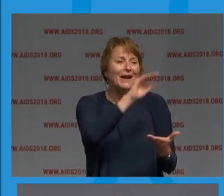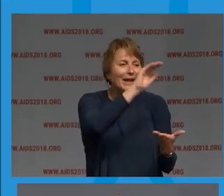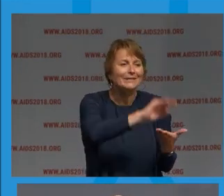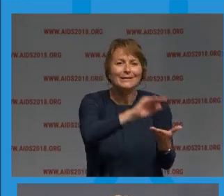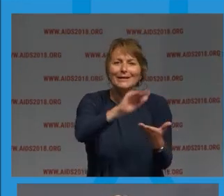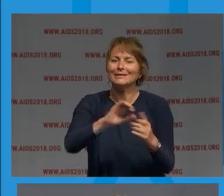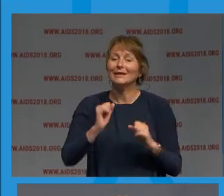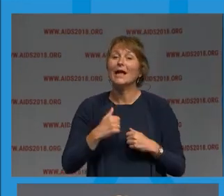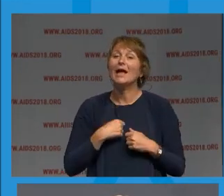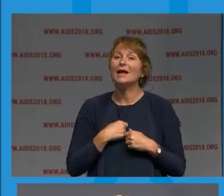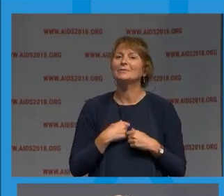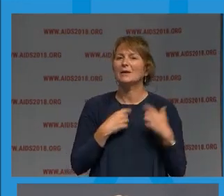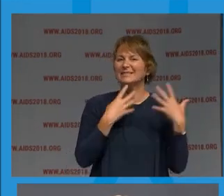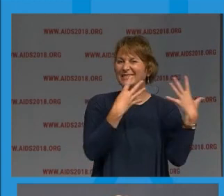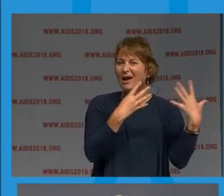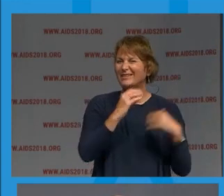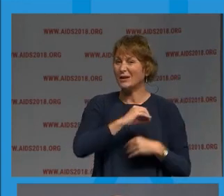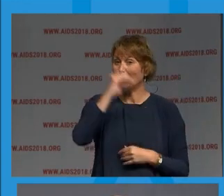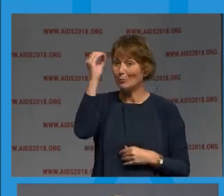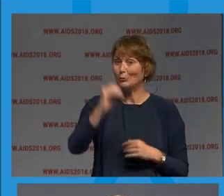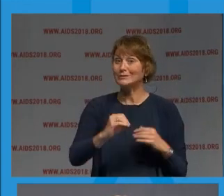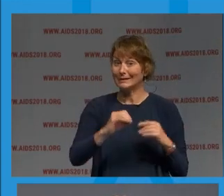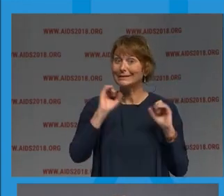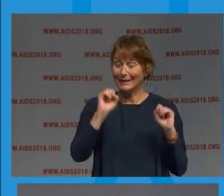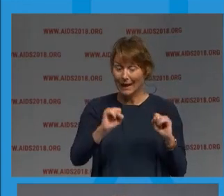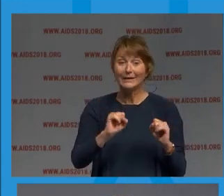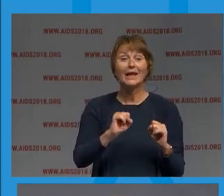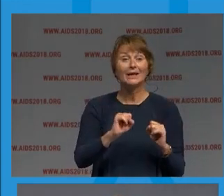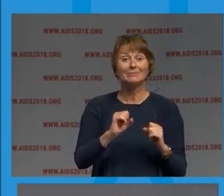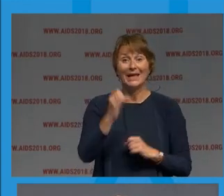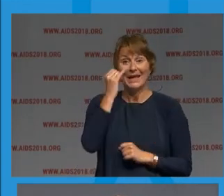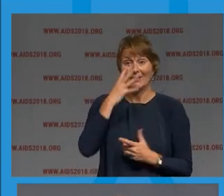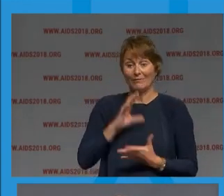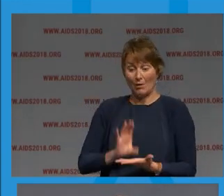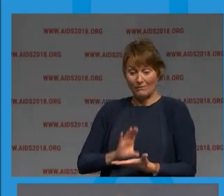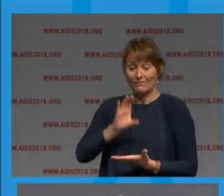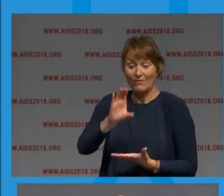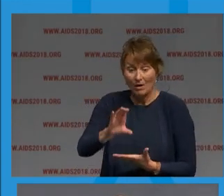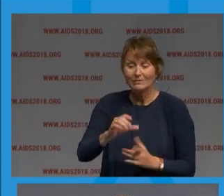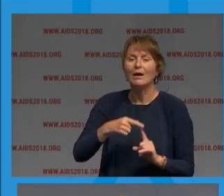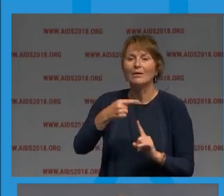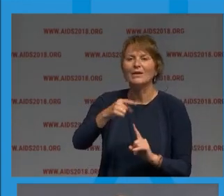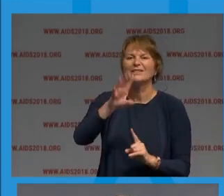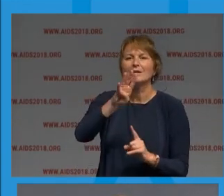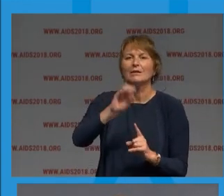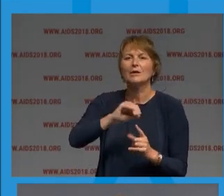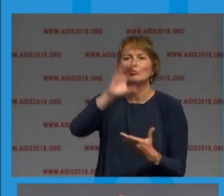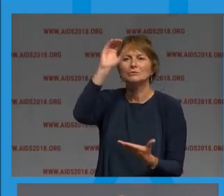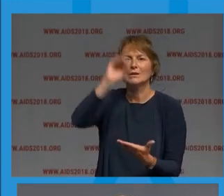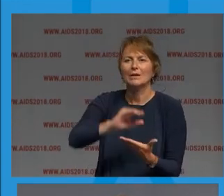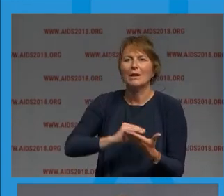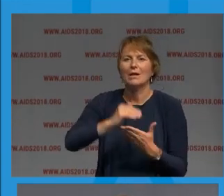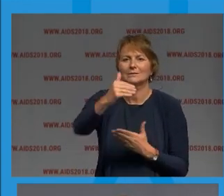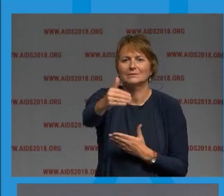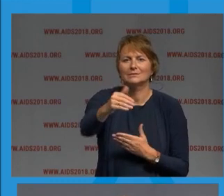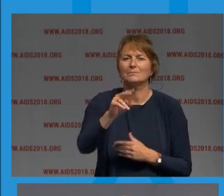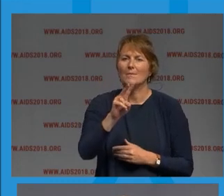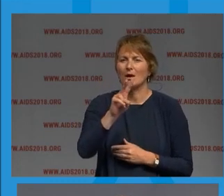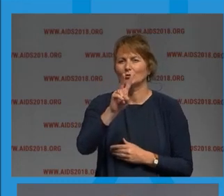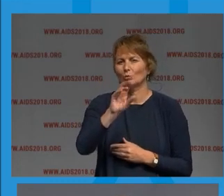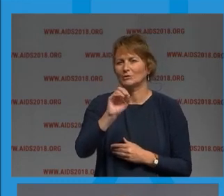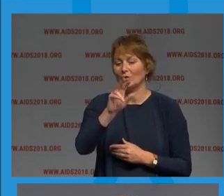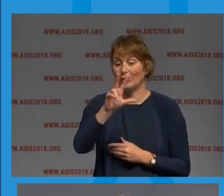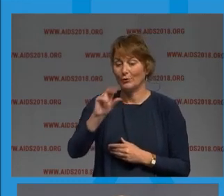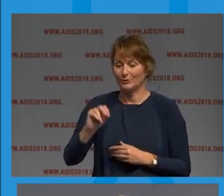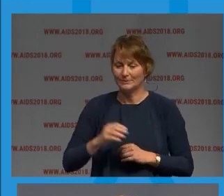more than 90% by 2030. An estimated $100 billion is currently spent on